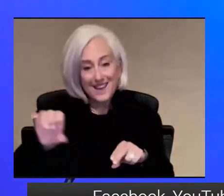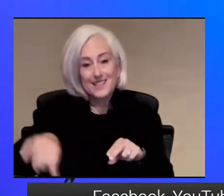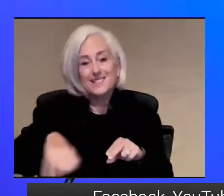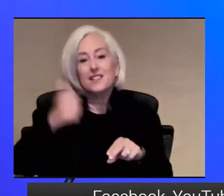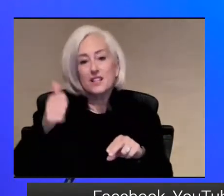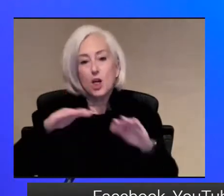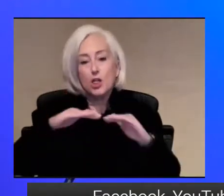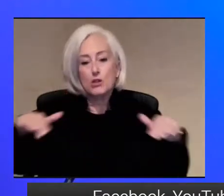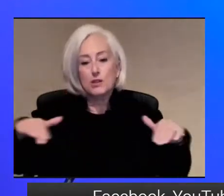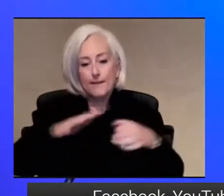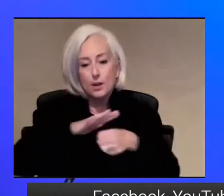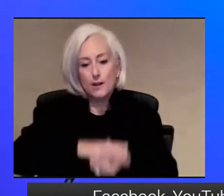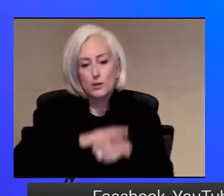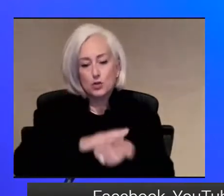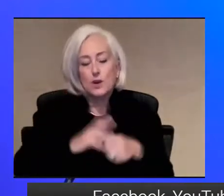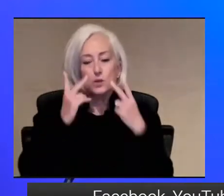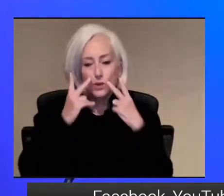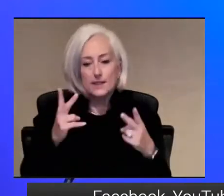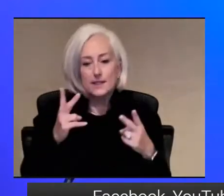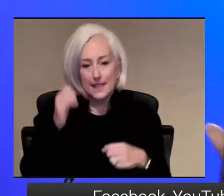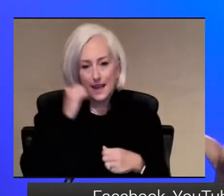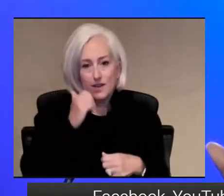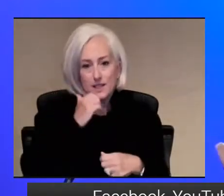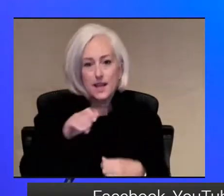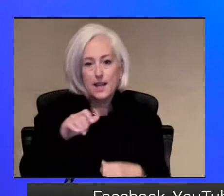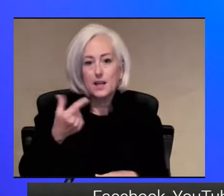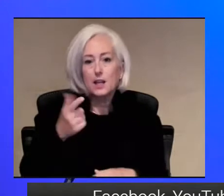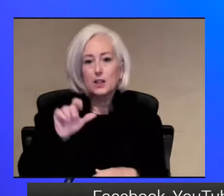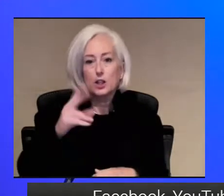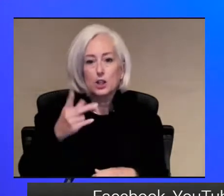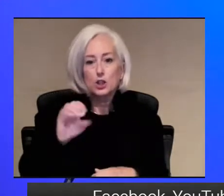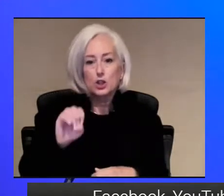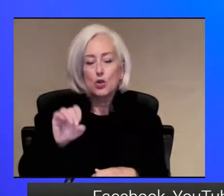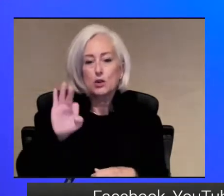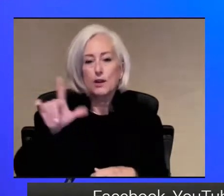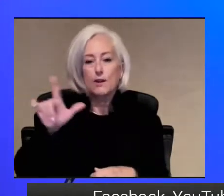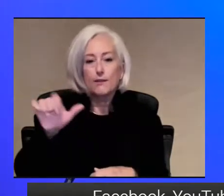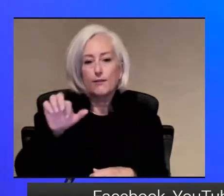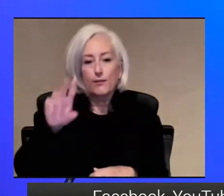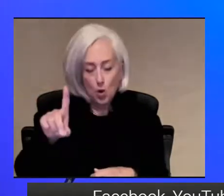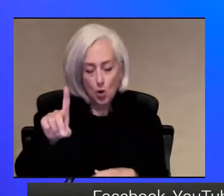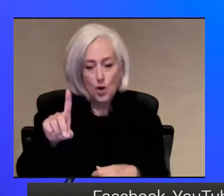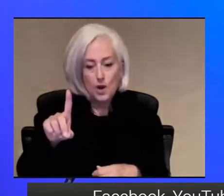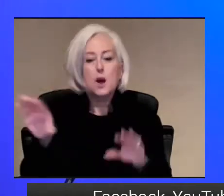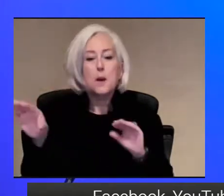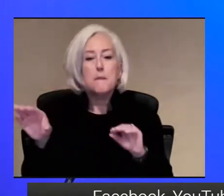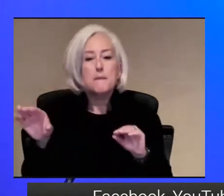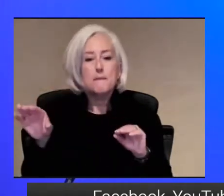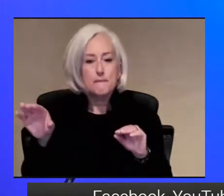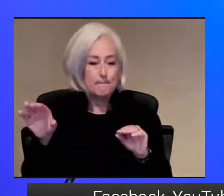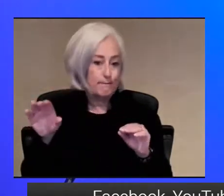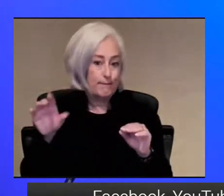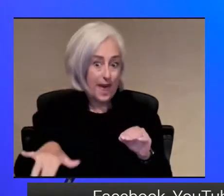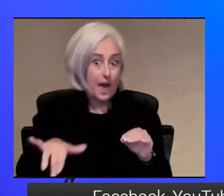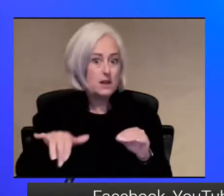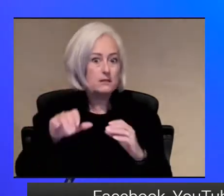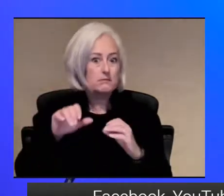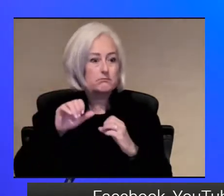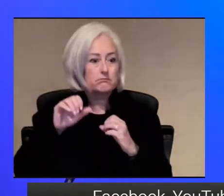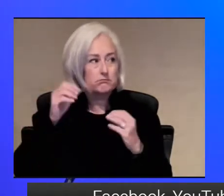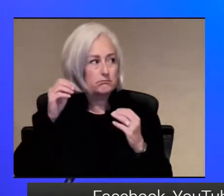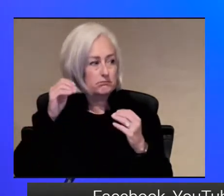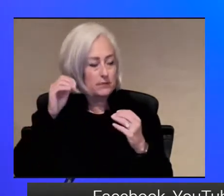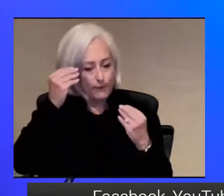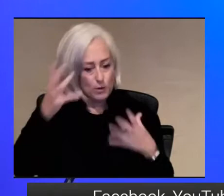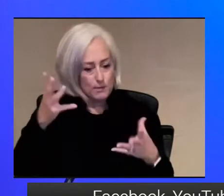these things. I think the George Floyd movement just kind of exacerbated and highlighted what we've been seeing for years, right? It